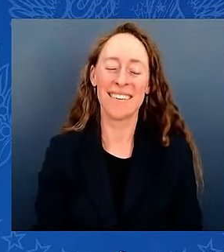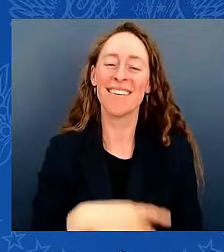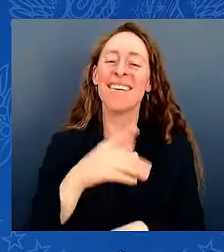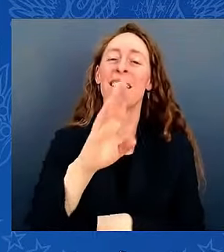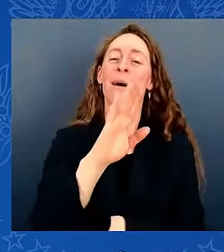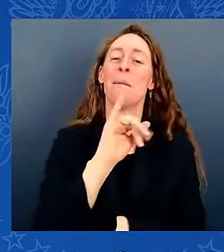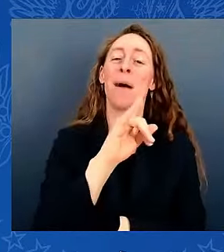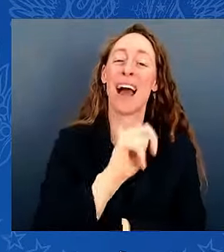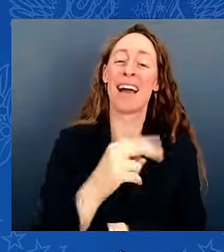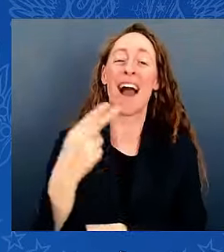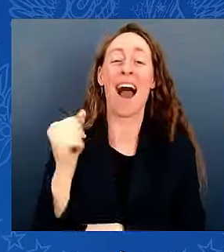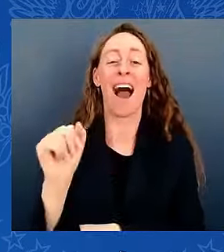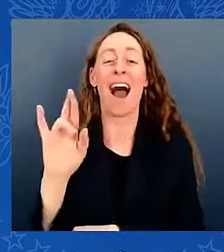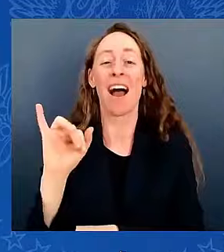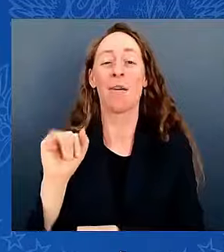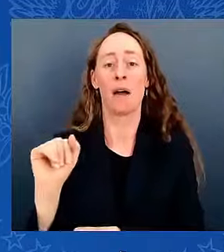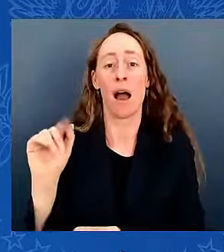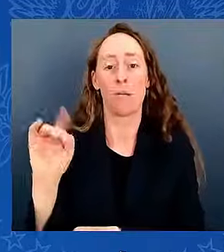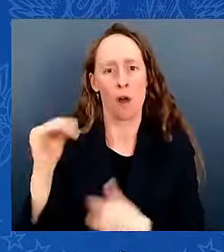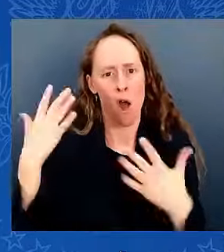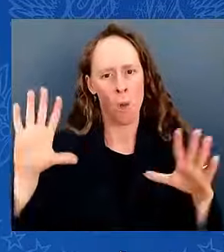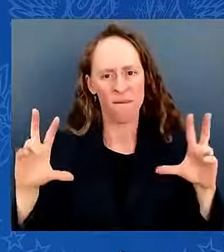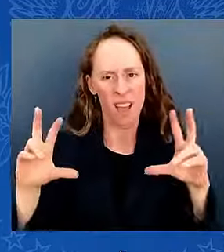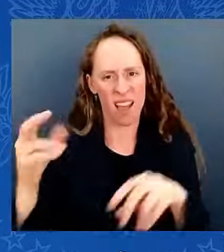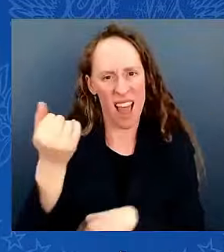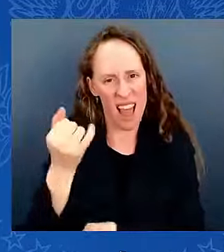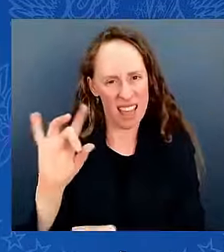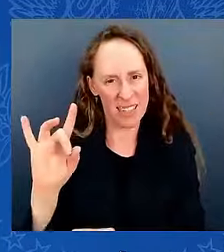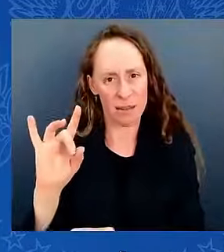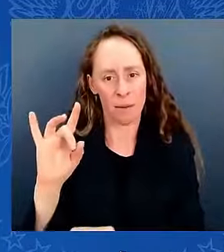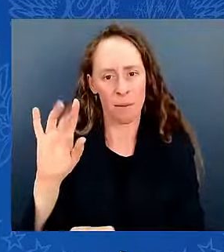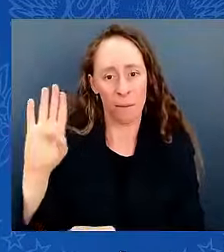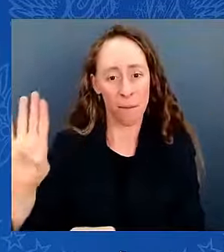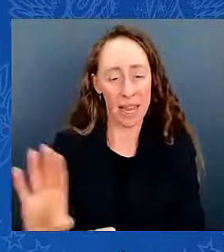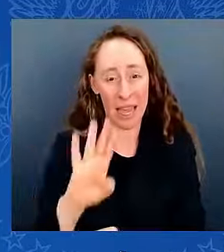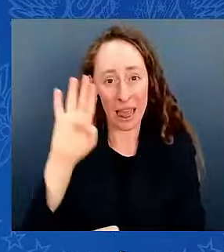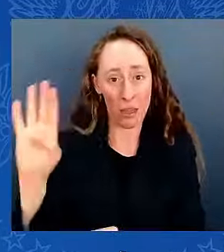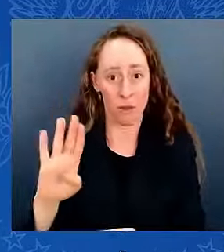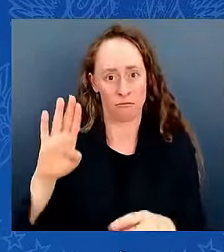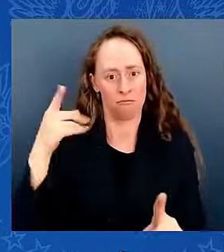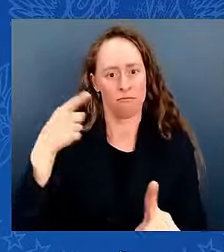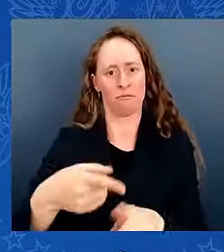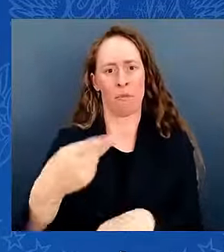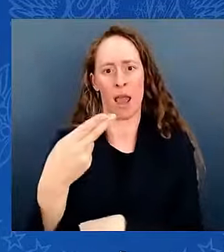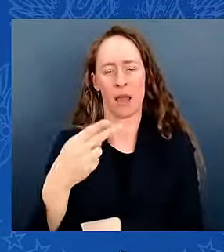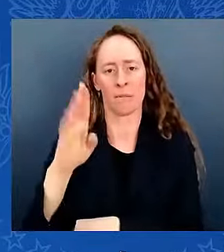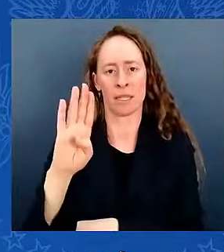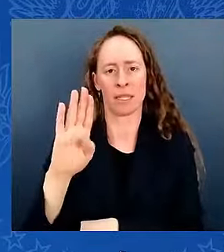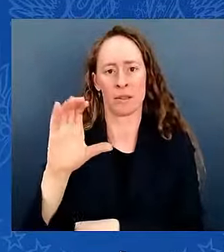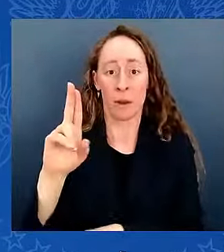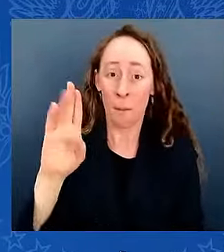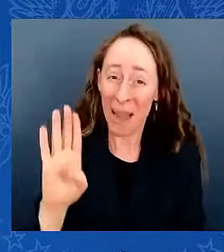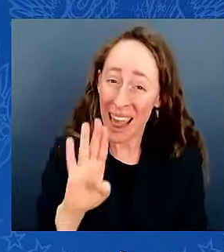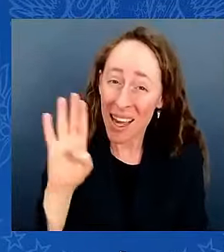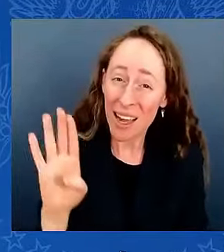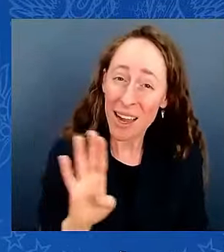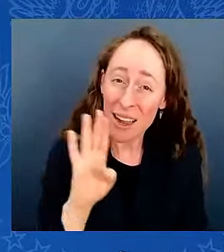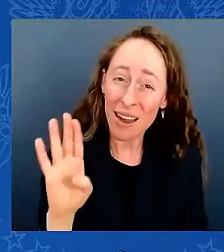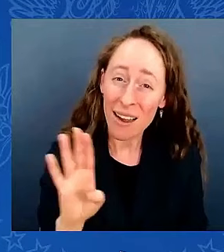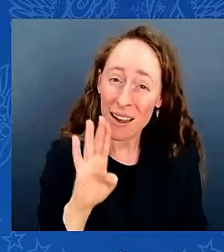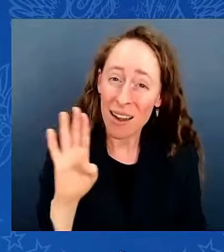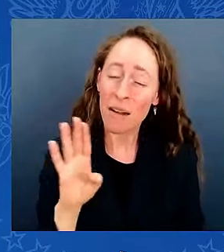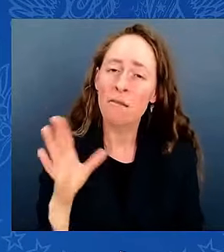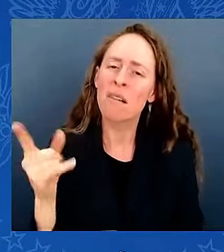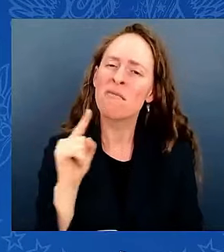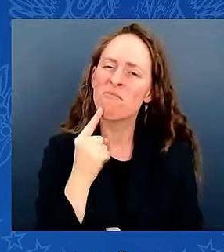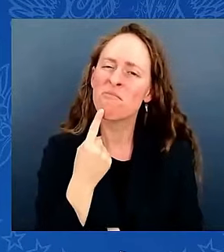$18 billion with a B, y'all. Showing a real commitment to our future leaders. And while I'm proud of my work,